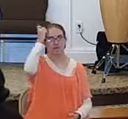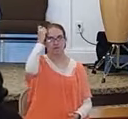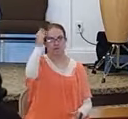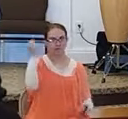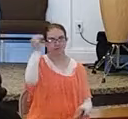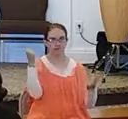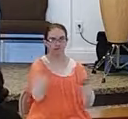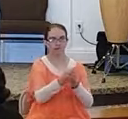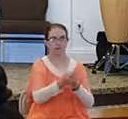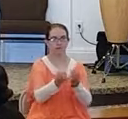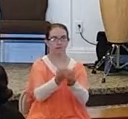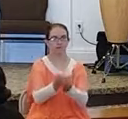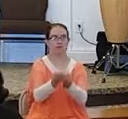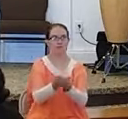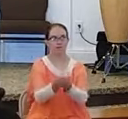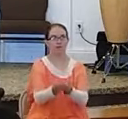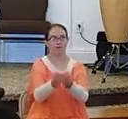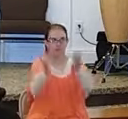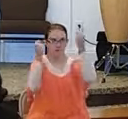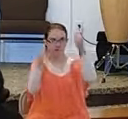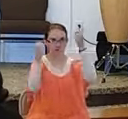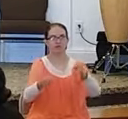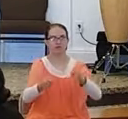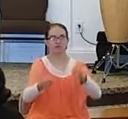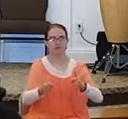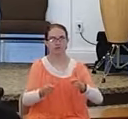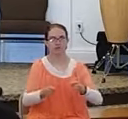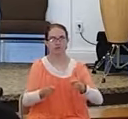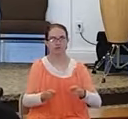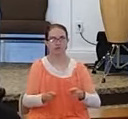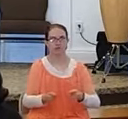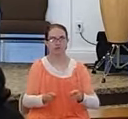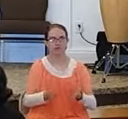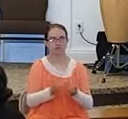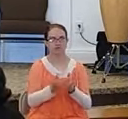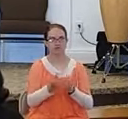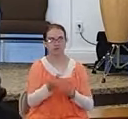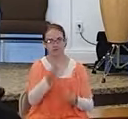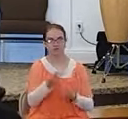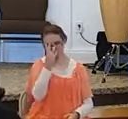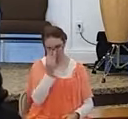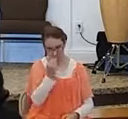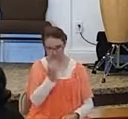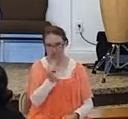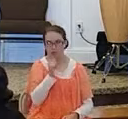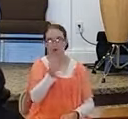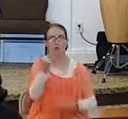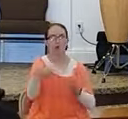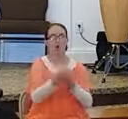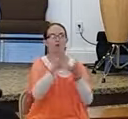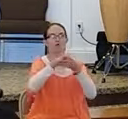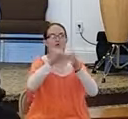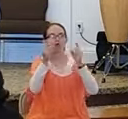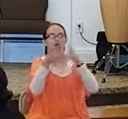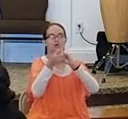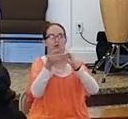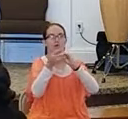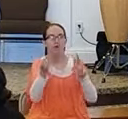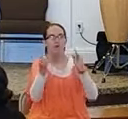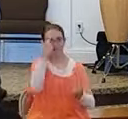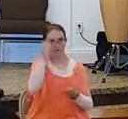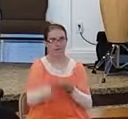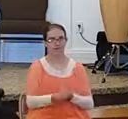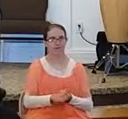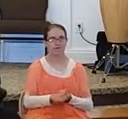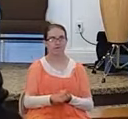him on that boat, trying to drown him, because Jesus was asleep in the back of the boat. But that's not the whole story here. I